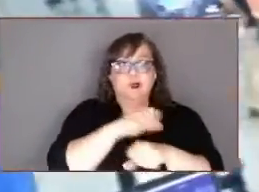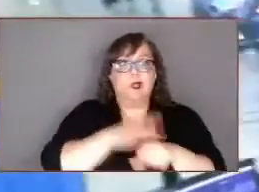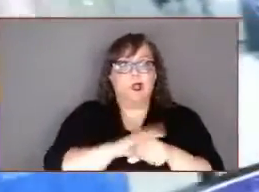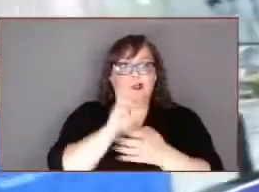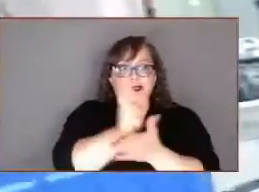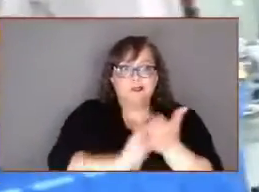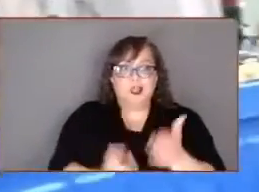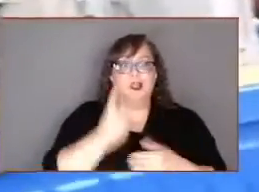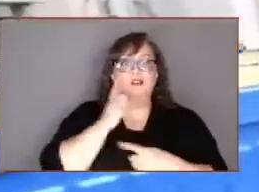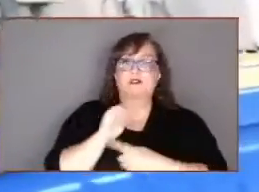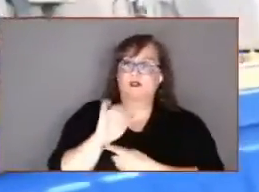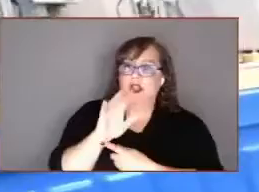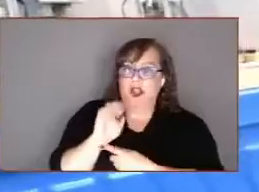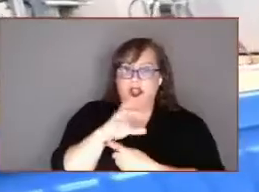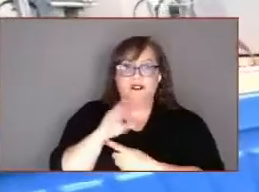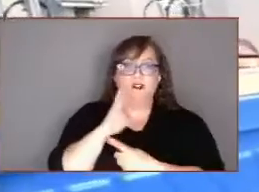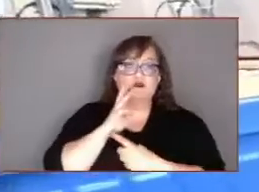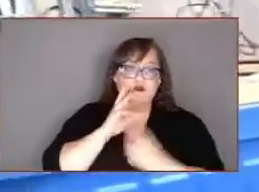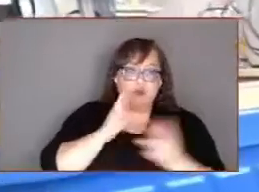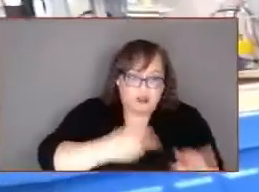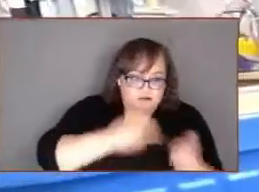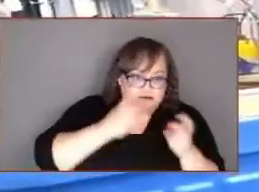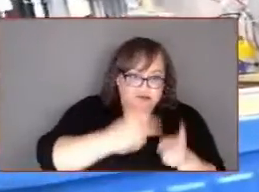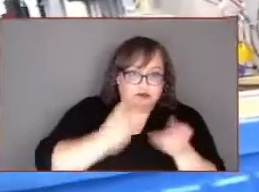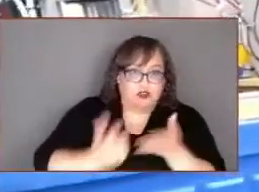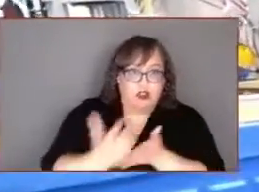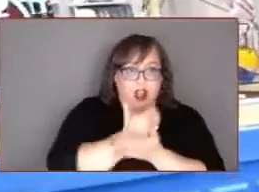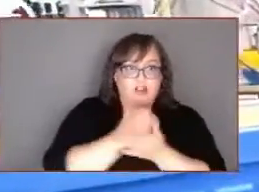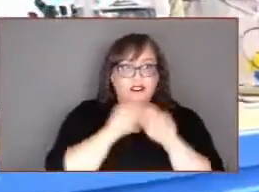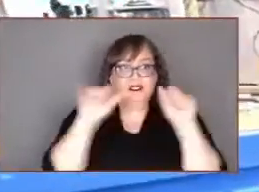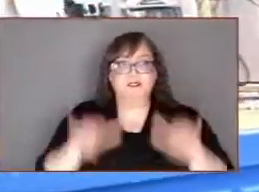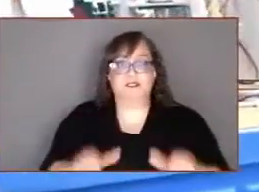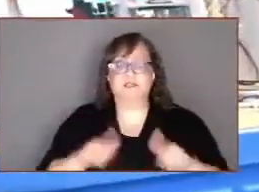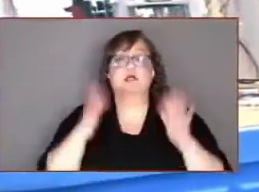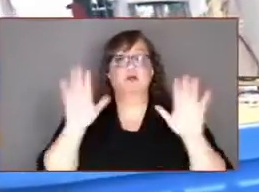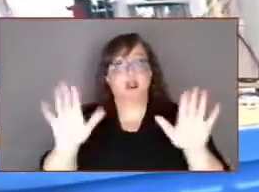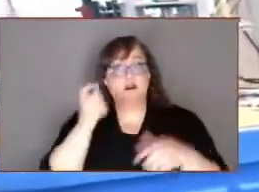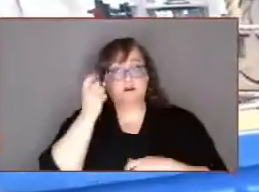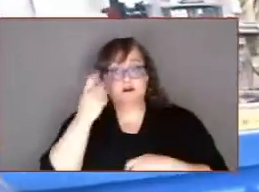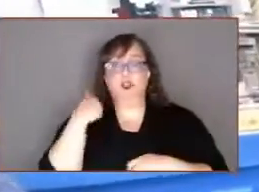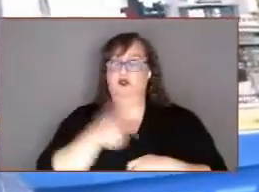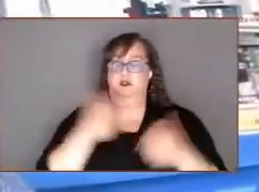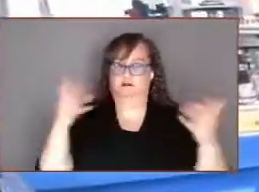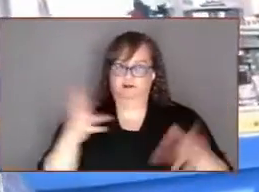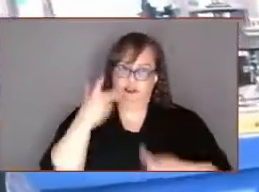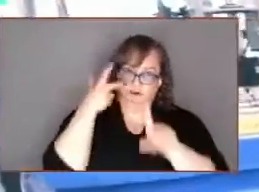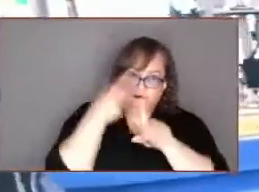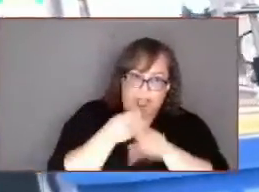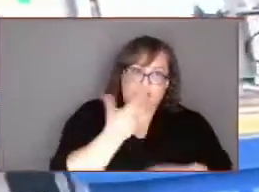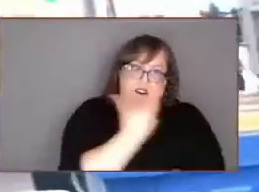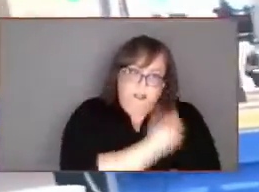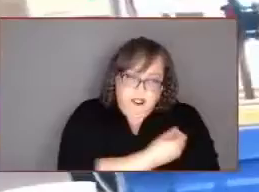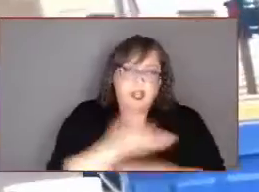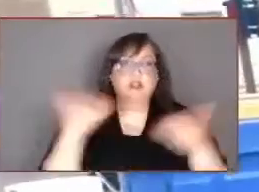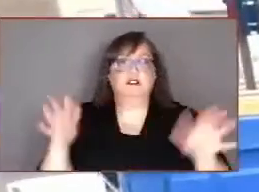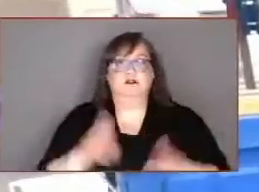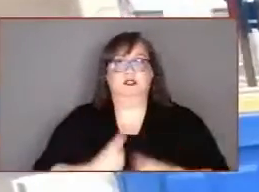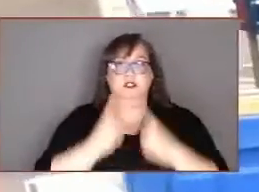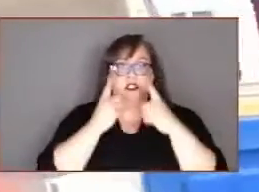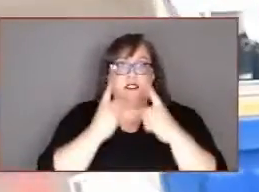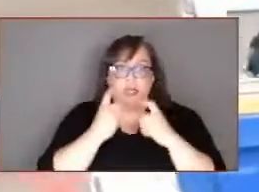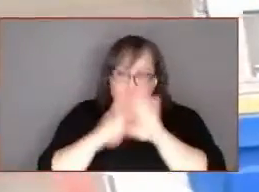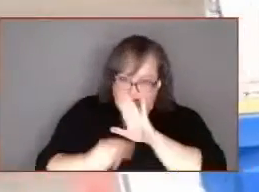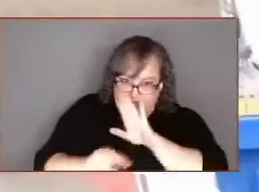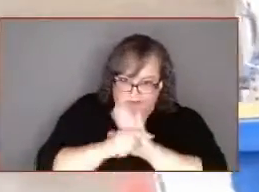hand. Now, if you have any questions throughout the show today, you can send them in using the hashtag AskNASA, or you can